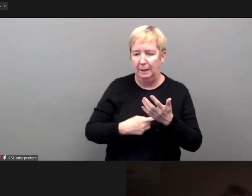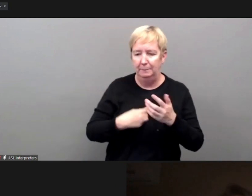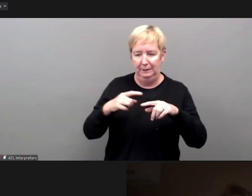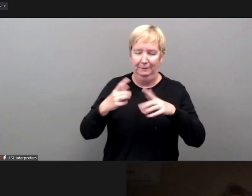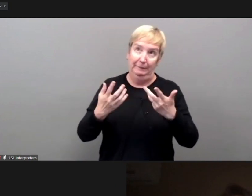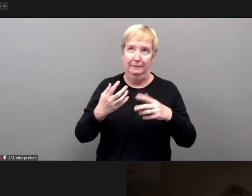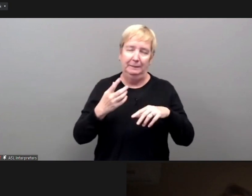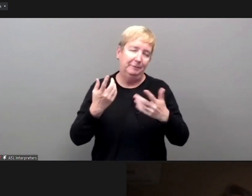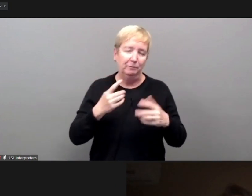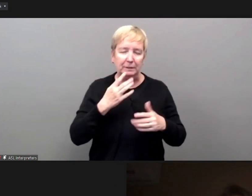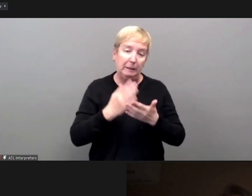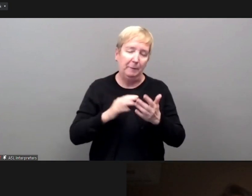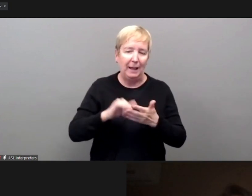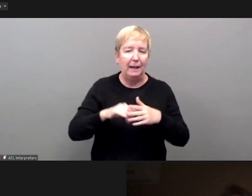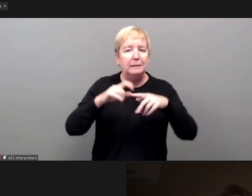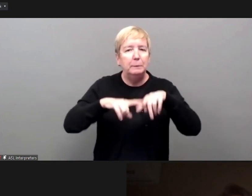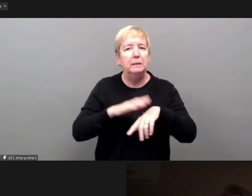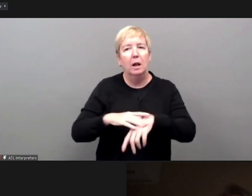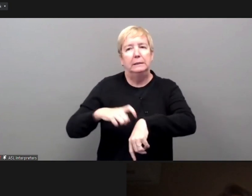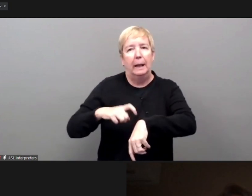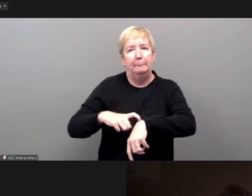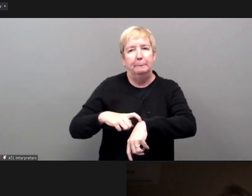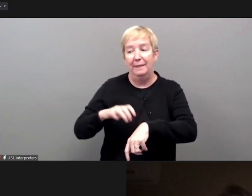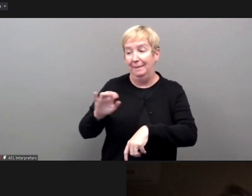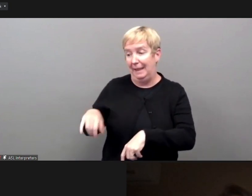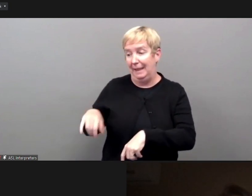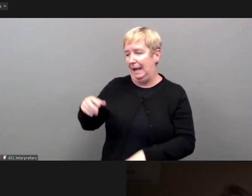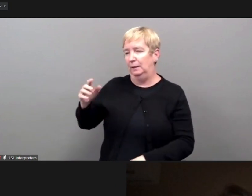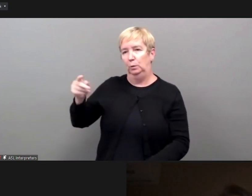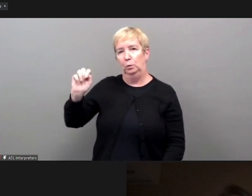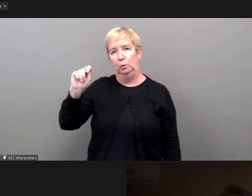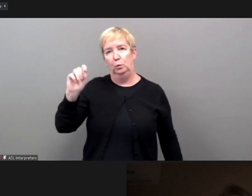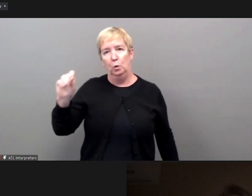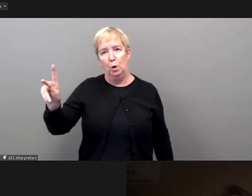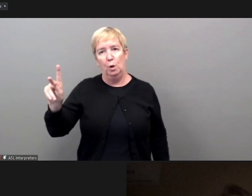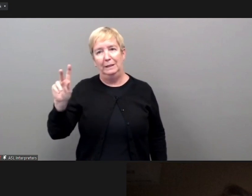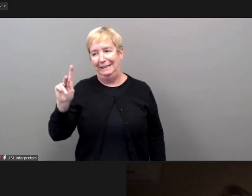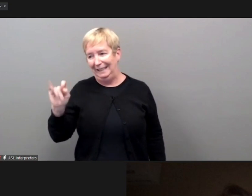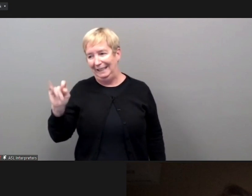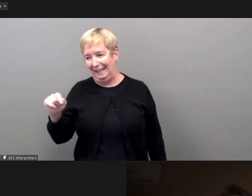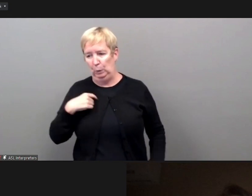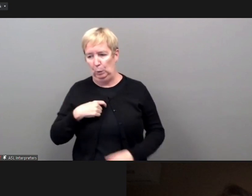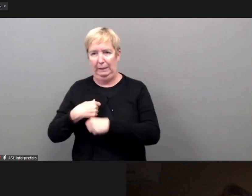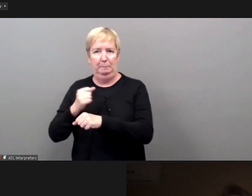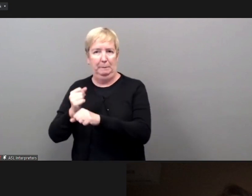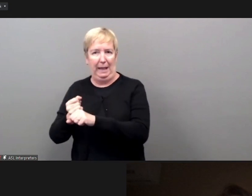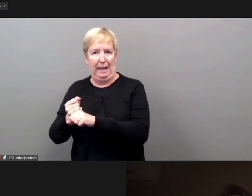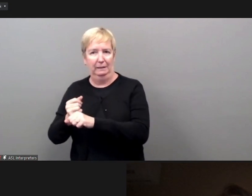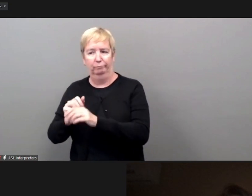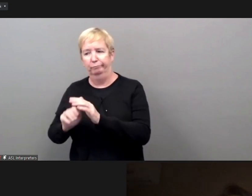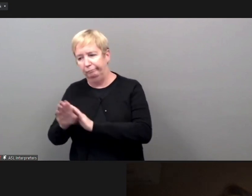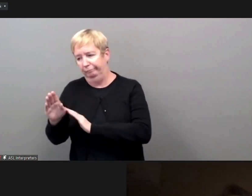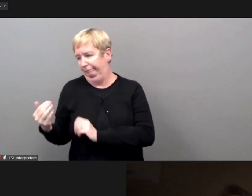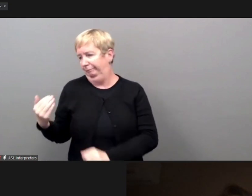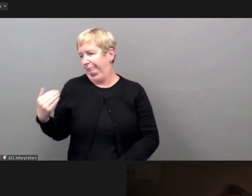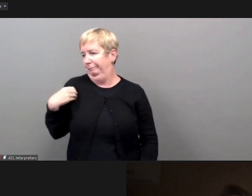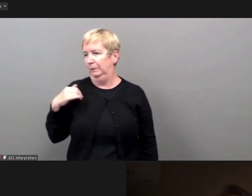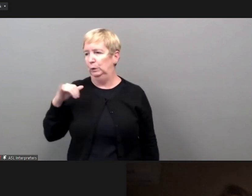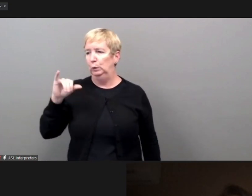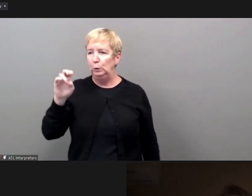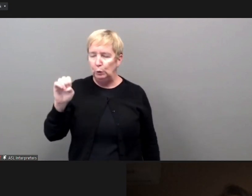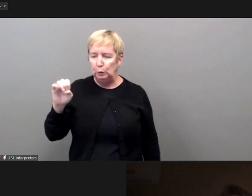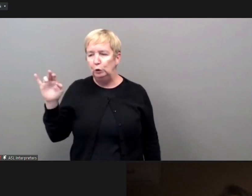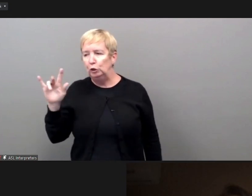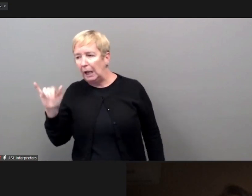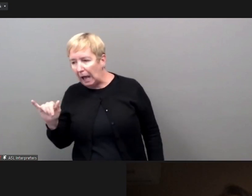toolkit in late June, early July. finalized it near the